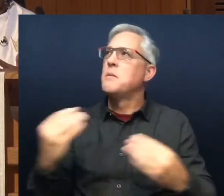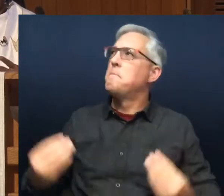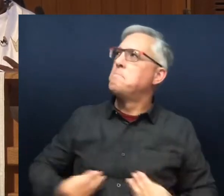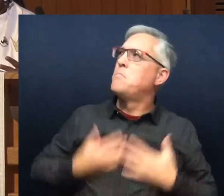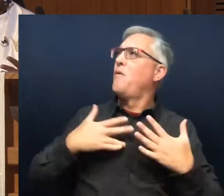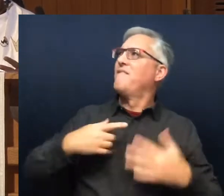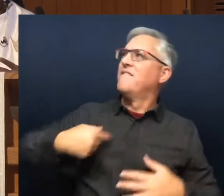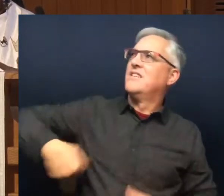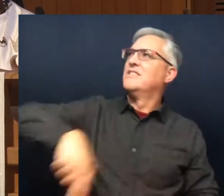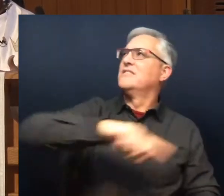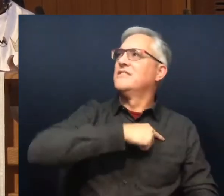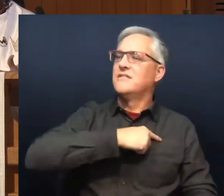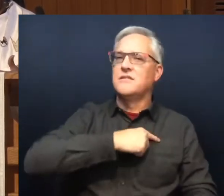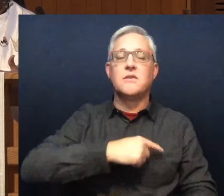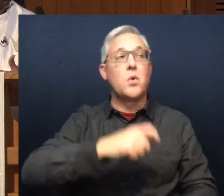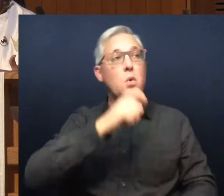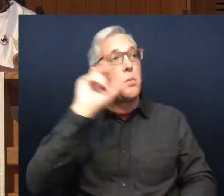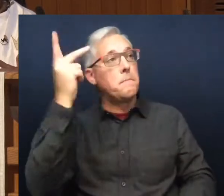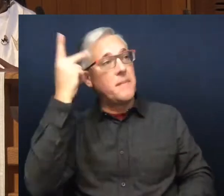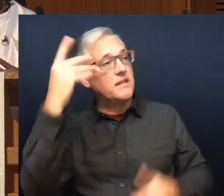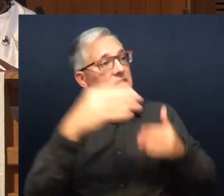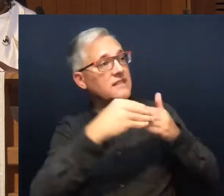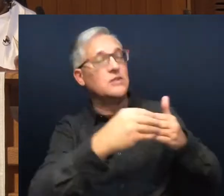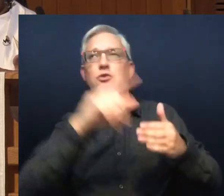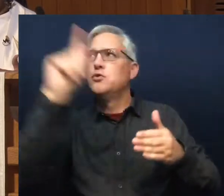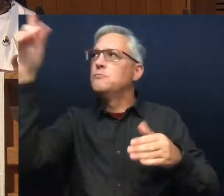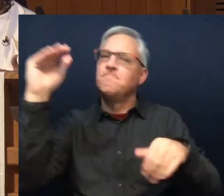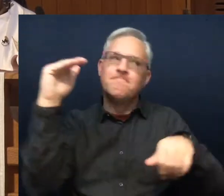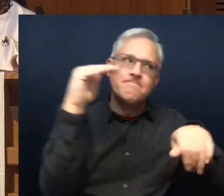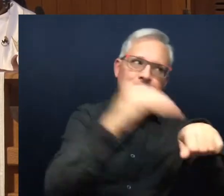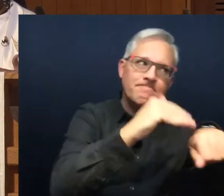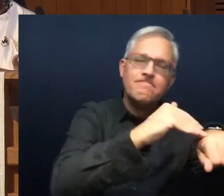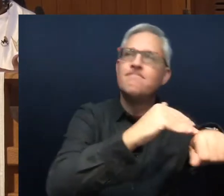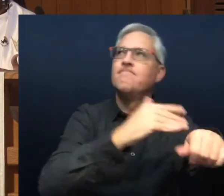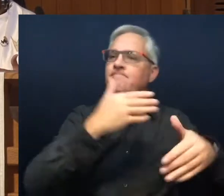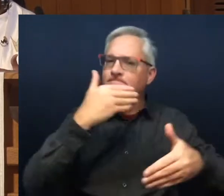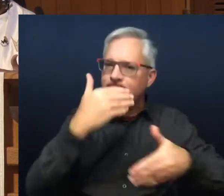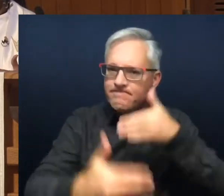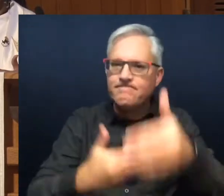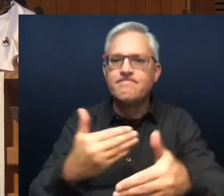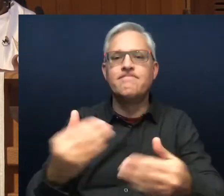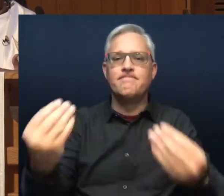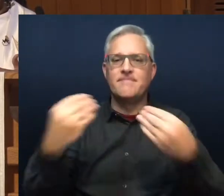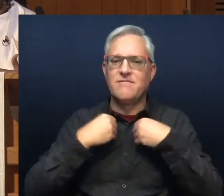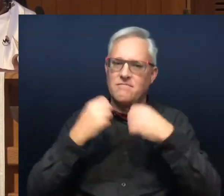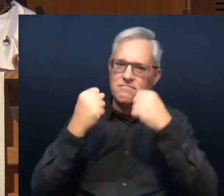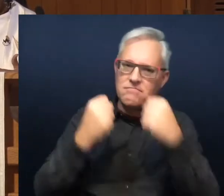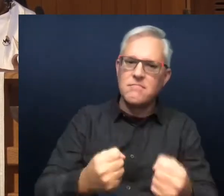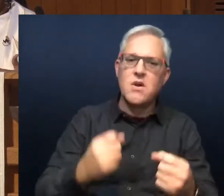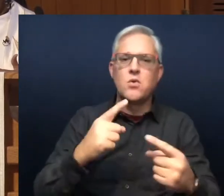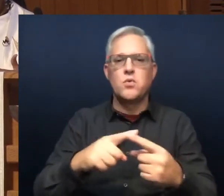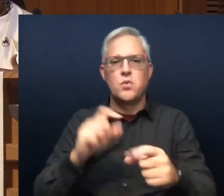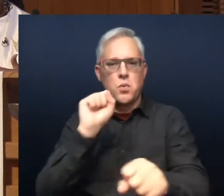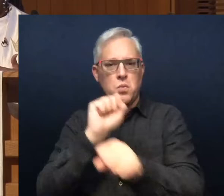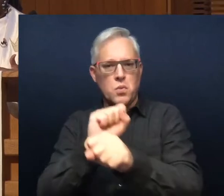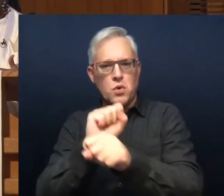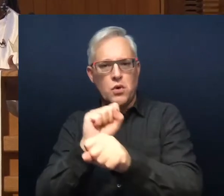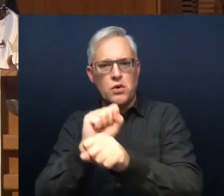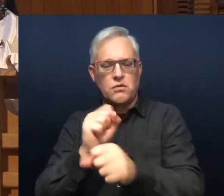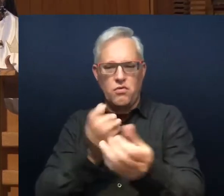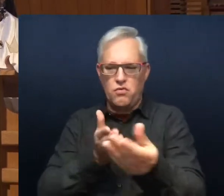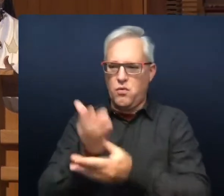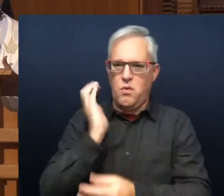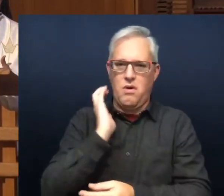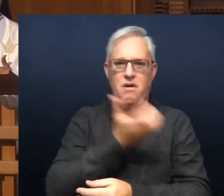church, stir elected officials, strengthen our resolve, and empower us to work out our